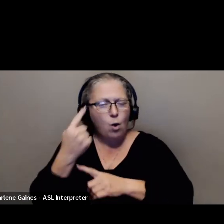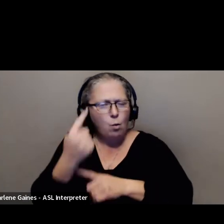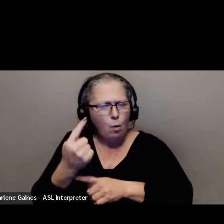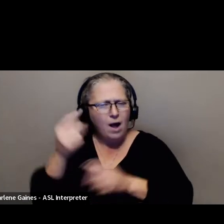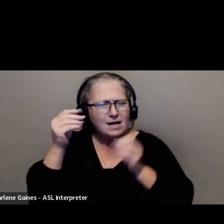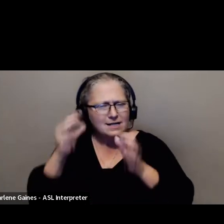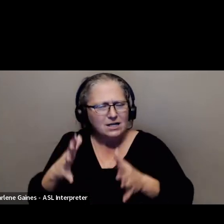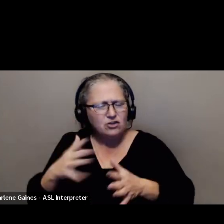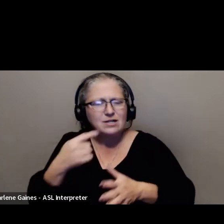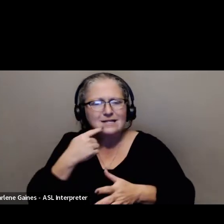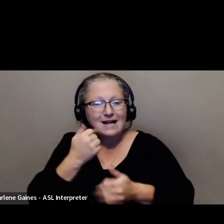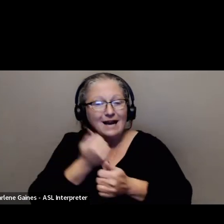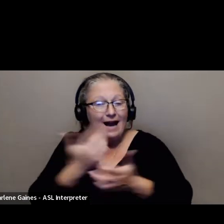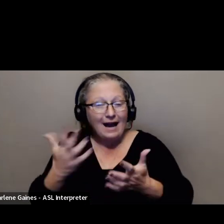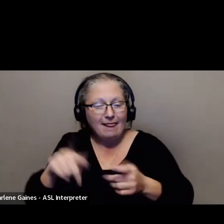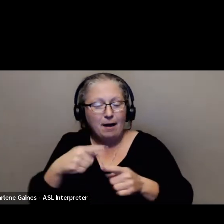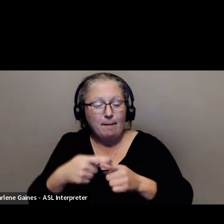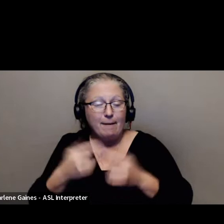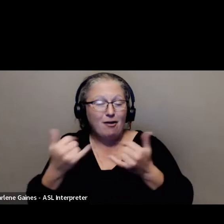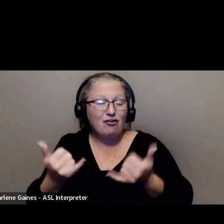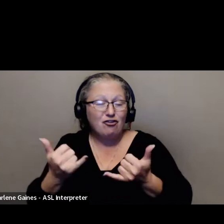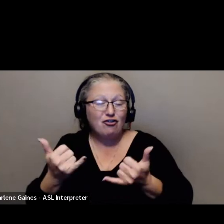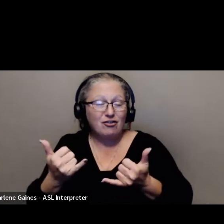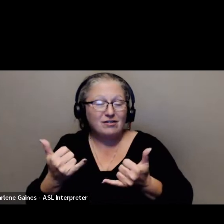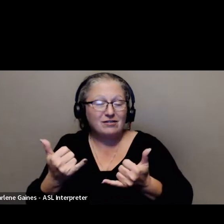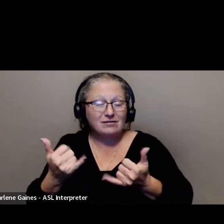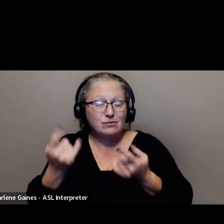has said anything about the current events